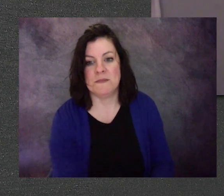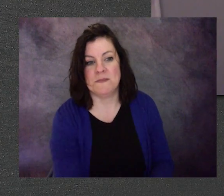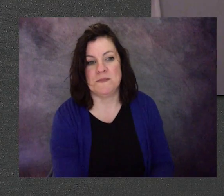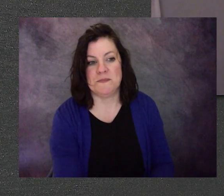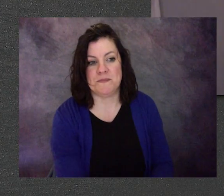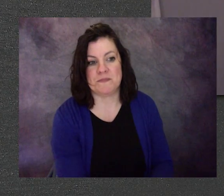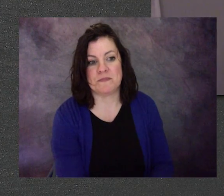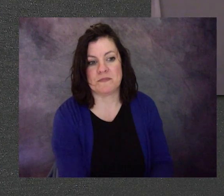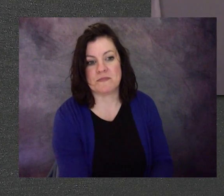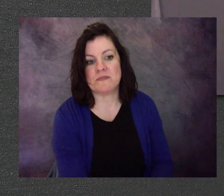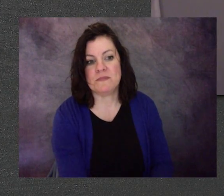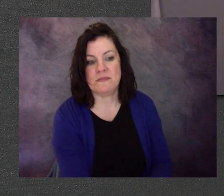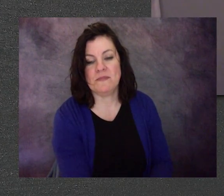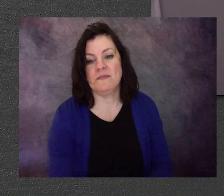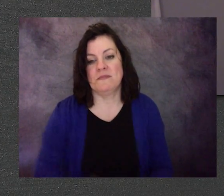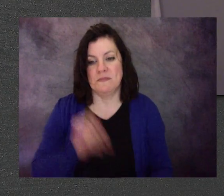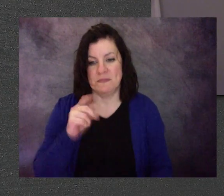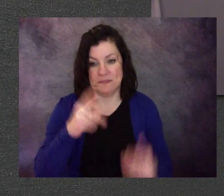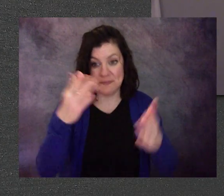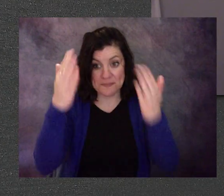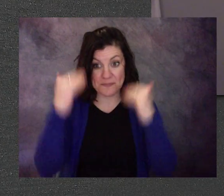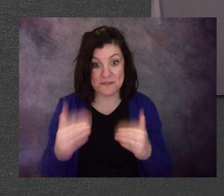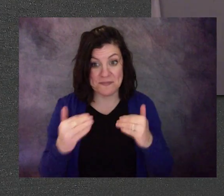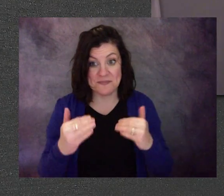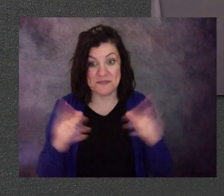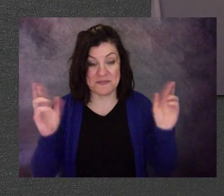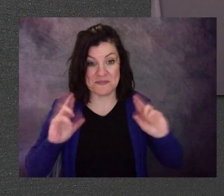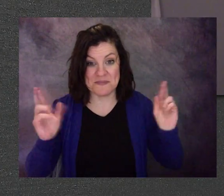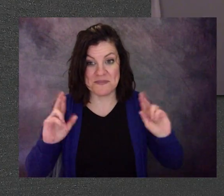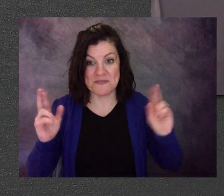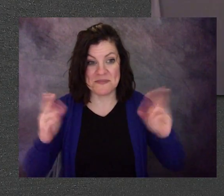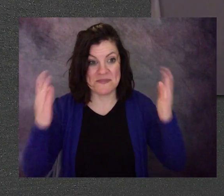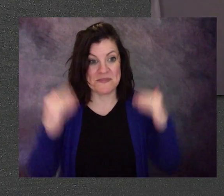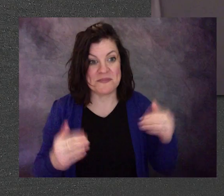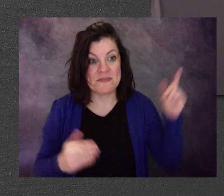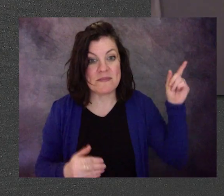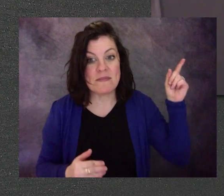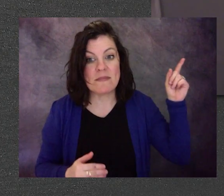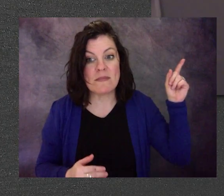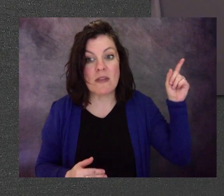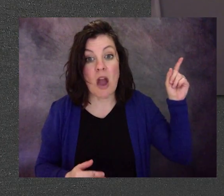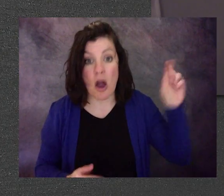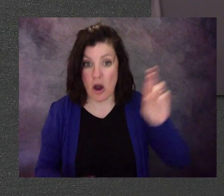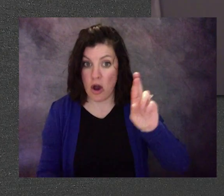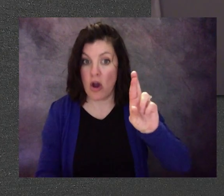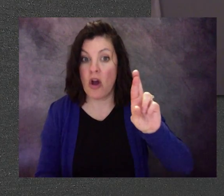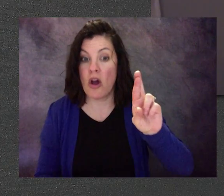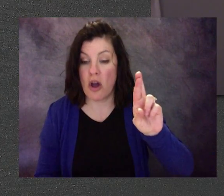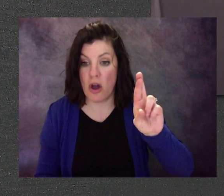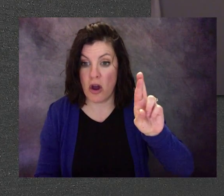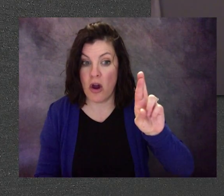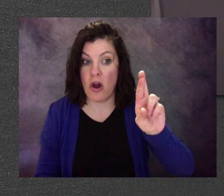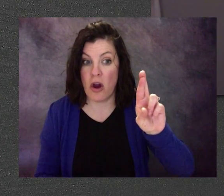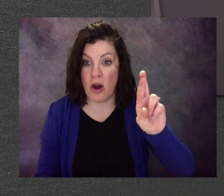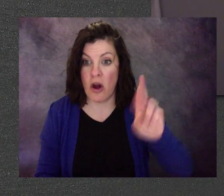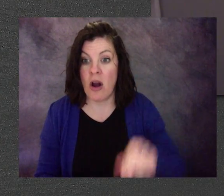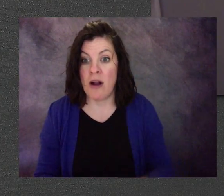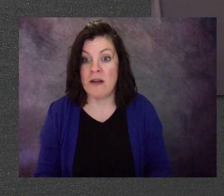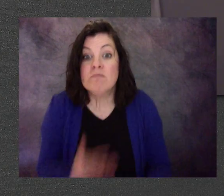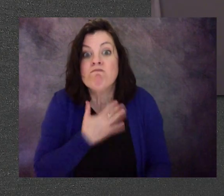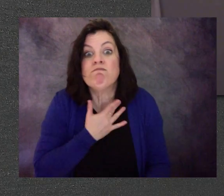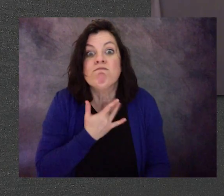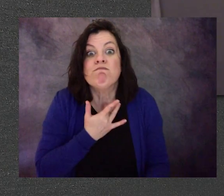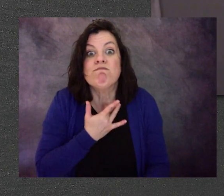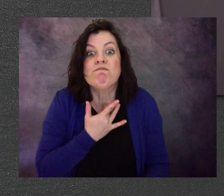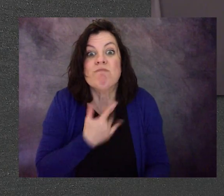see it. Okay, here's our next one. Are you ready? This is a lowercase R. Oh, I just told you. Oh